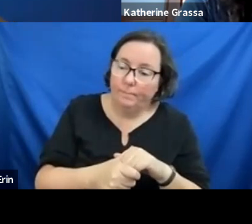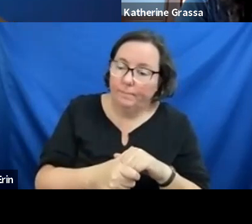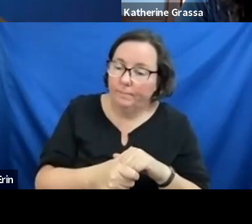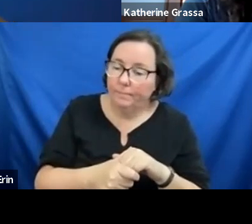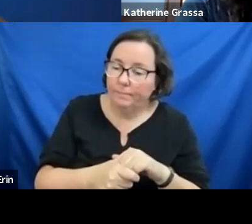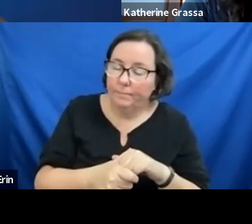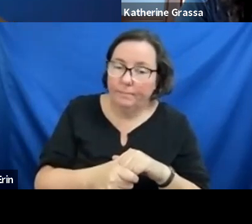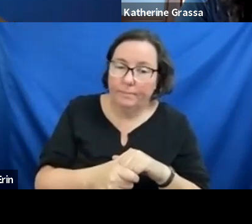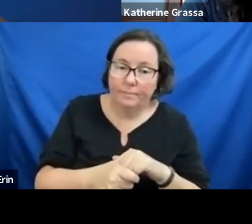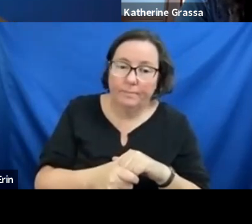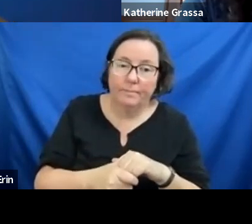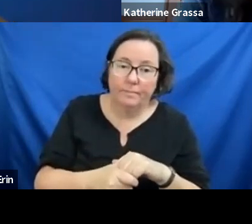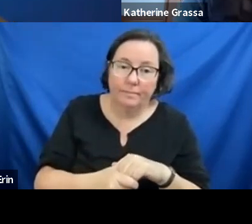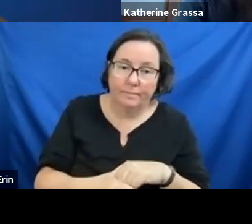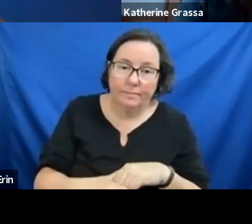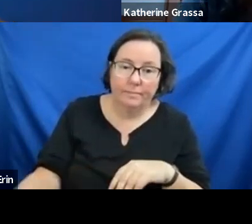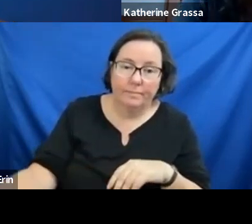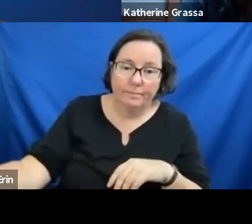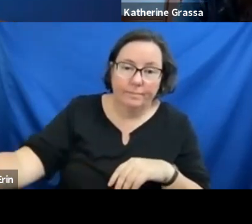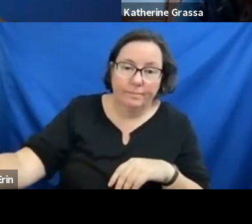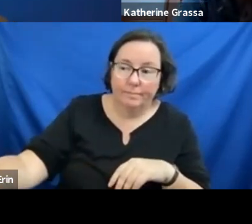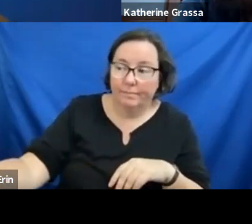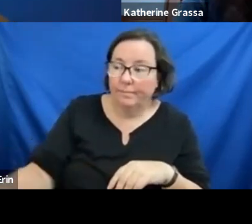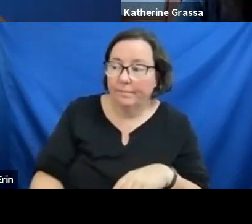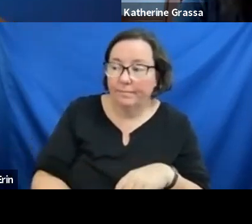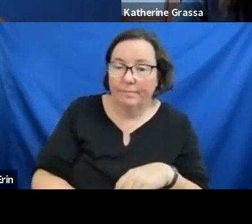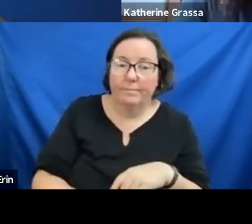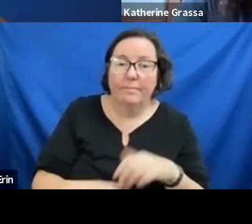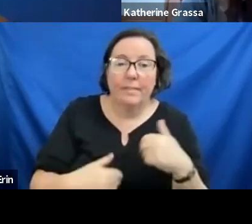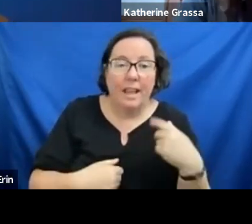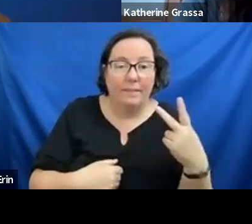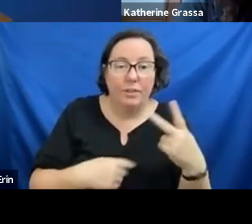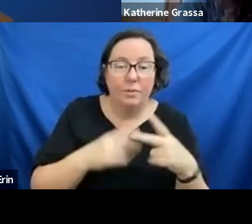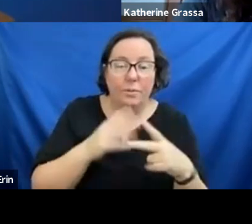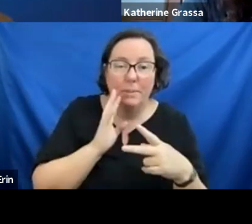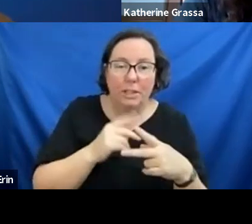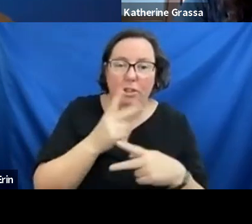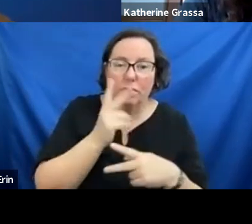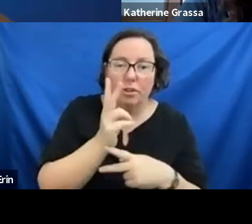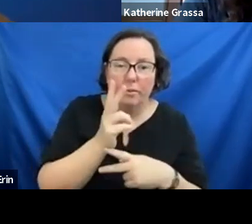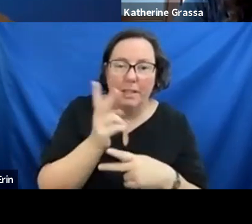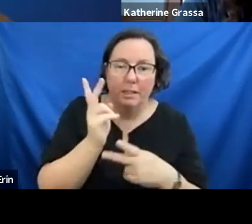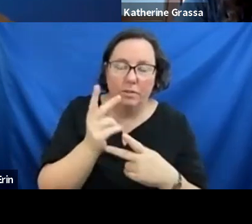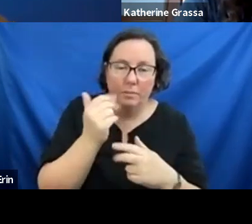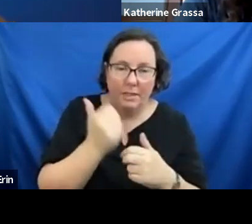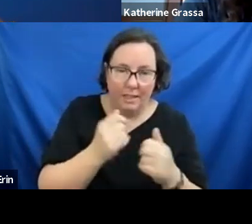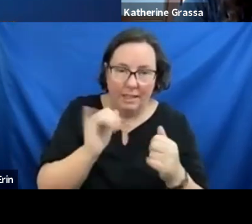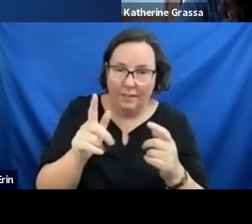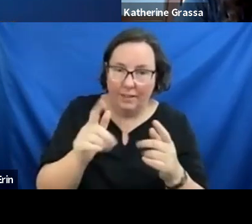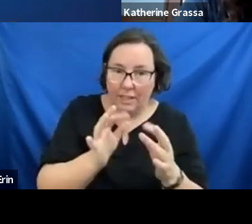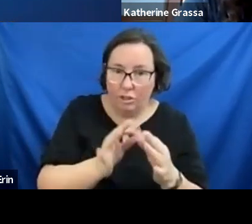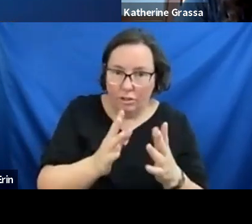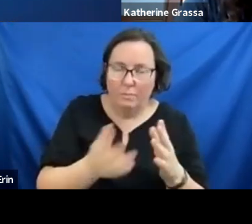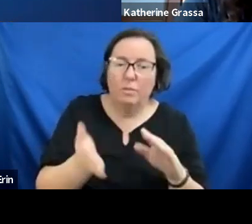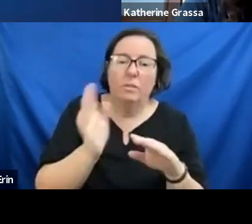We have 2 speakers this evening, and each speaker will have 2 minutes per person. Those who require interpretation services will receive an additional